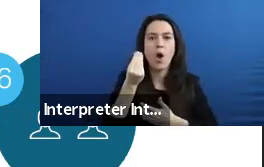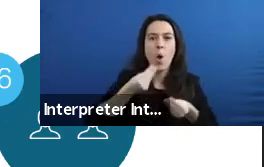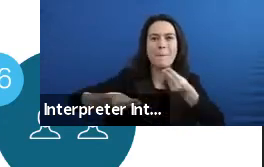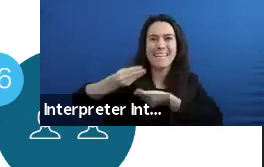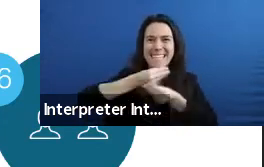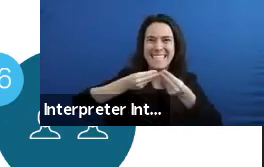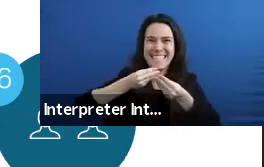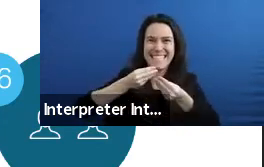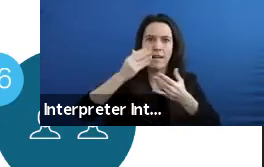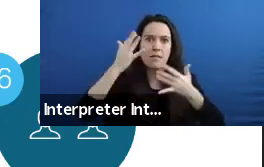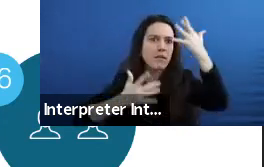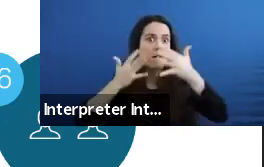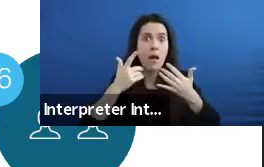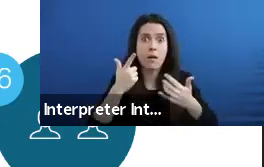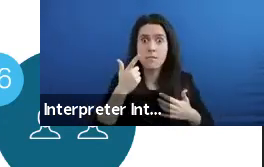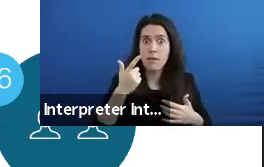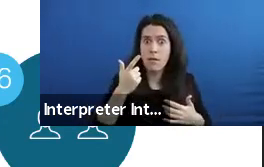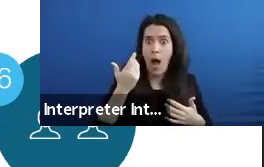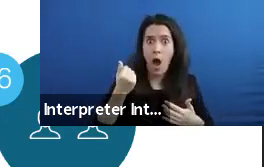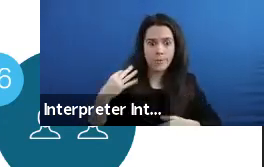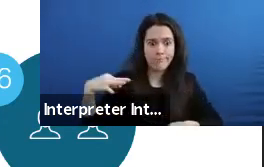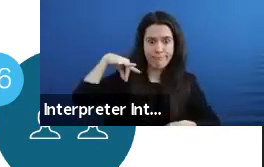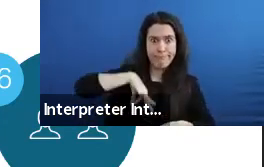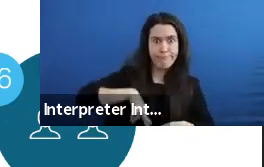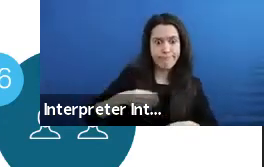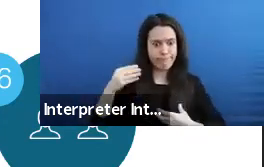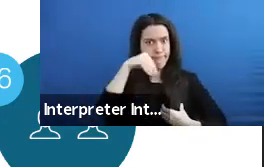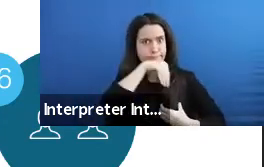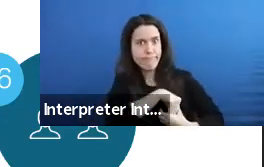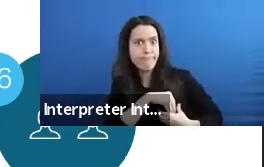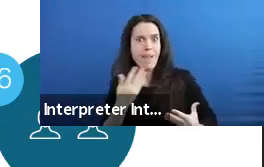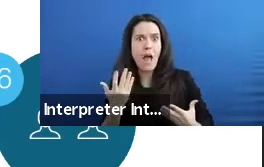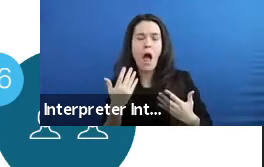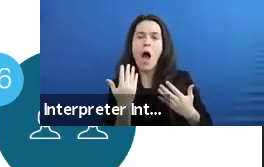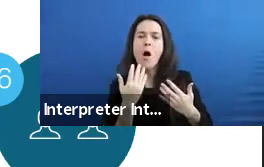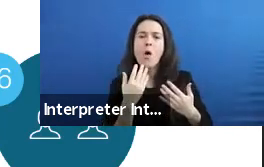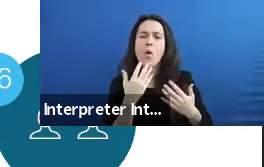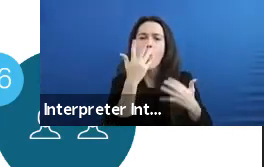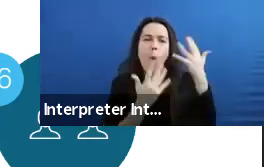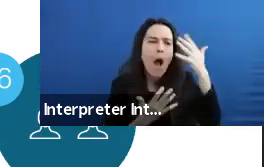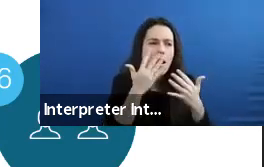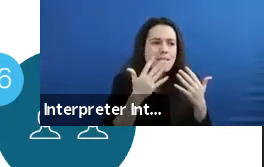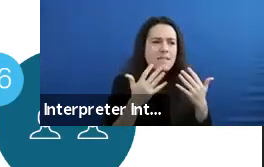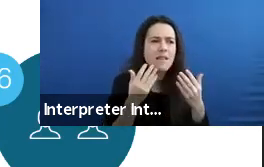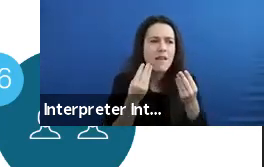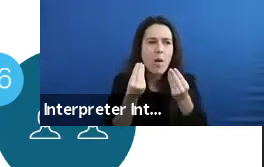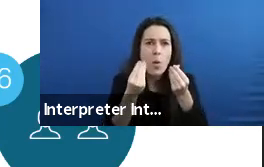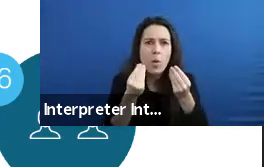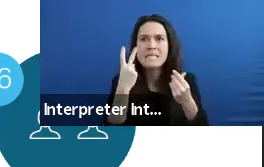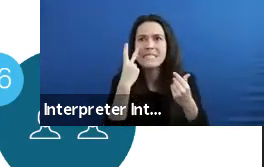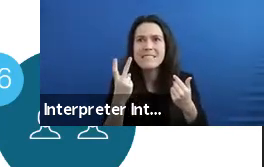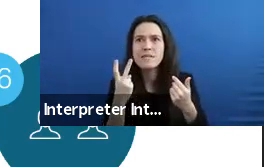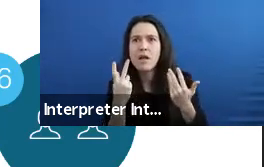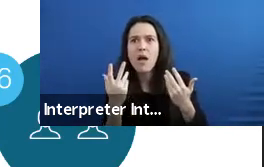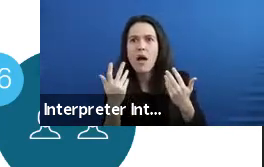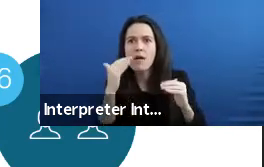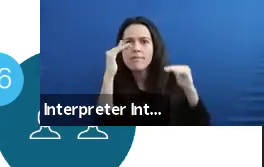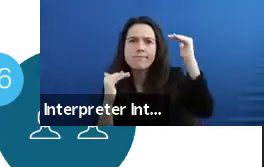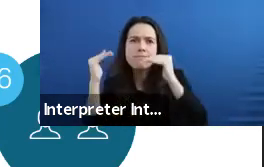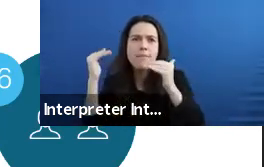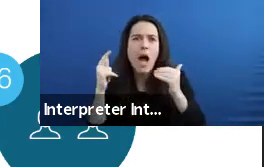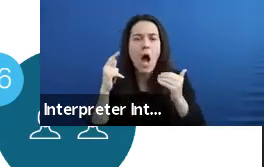And all this data, qualitative and quantitative, will feed into a comprehensive mapping of the